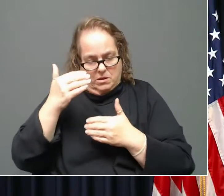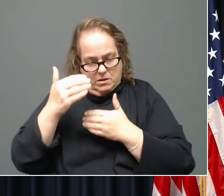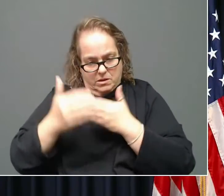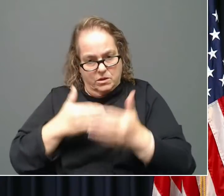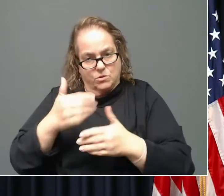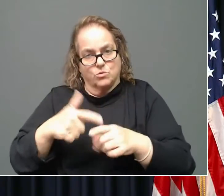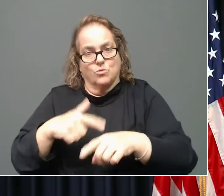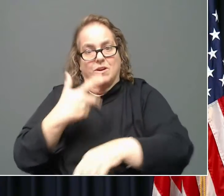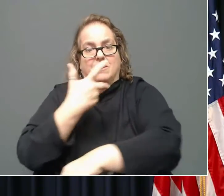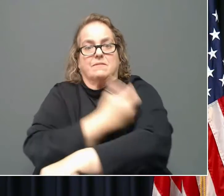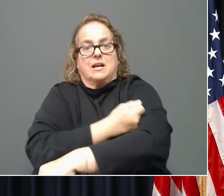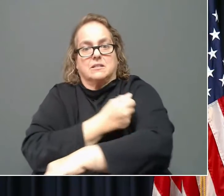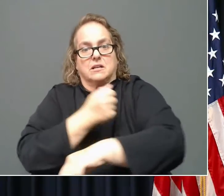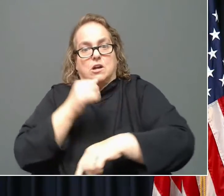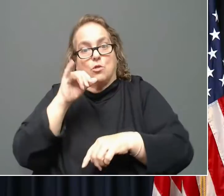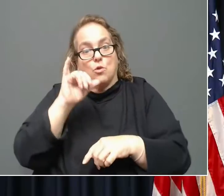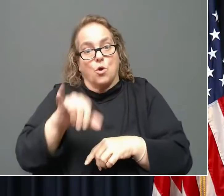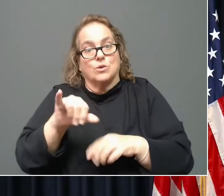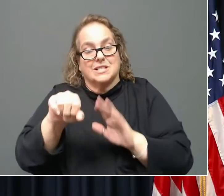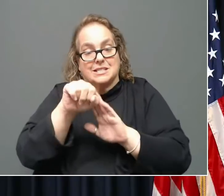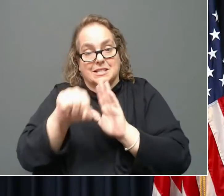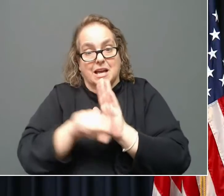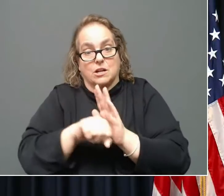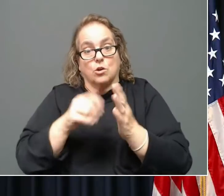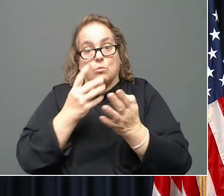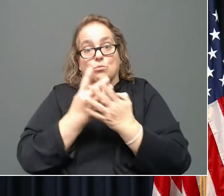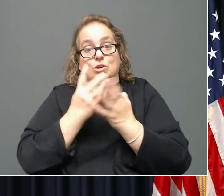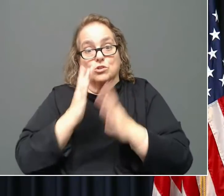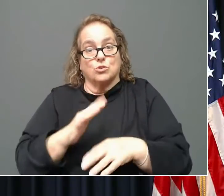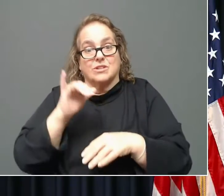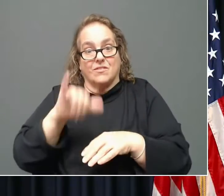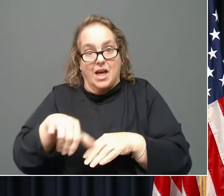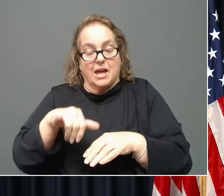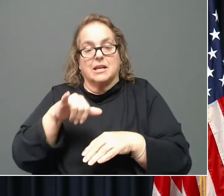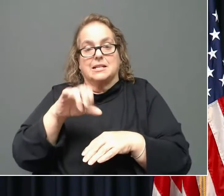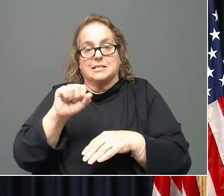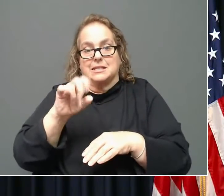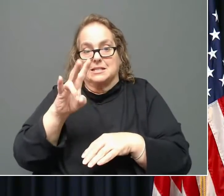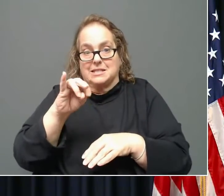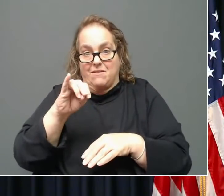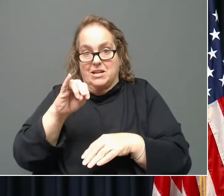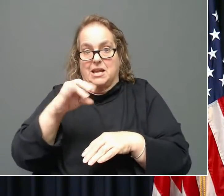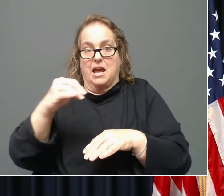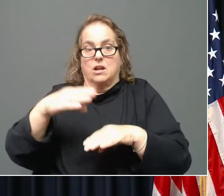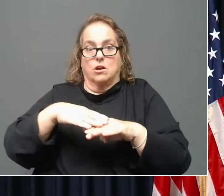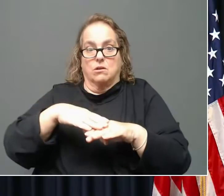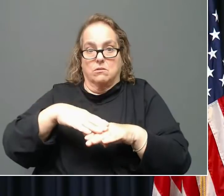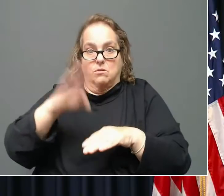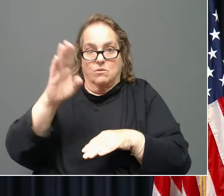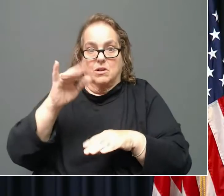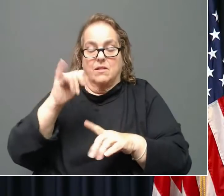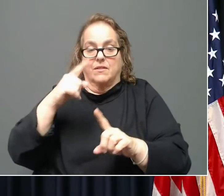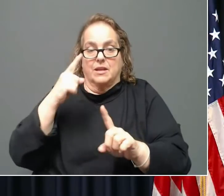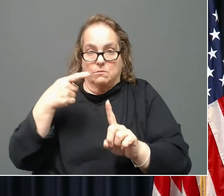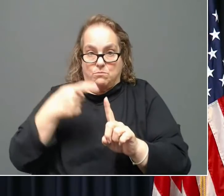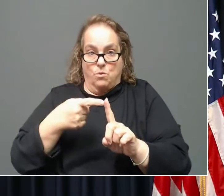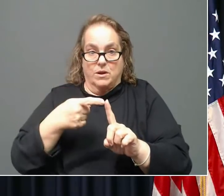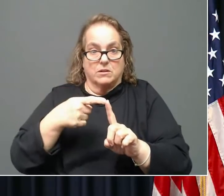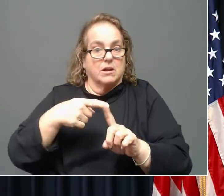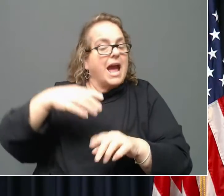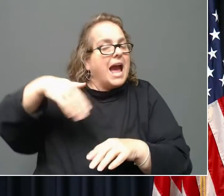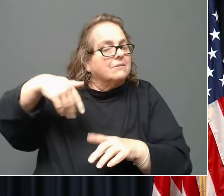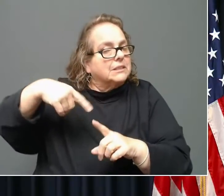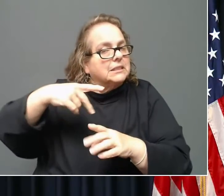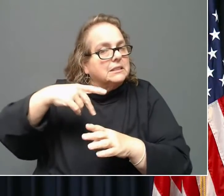vaccinate those state prisoners that are 70 and older at this point. I don't think the program's been set up in